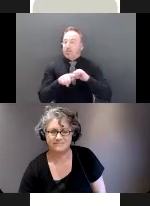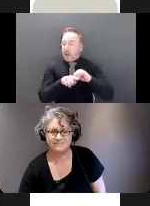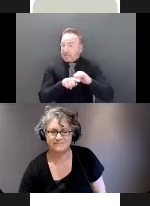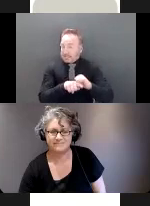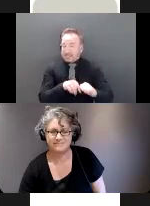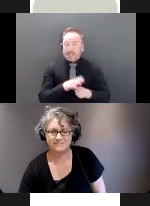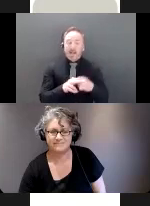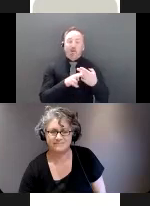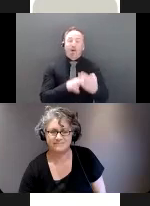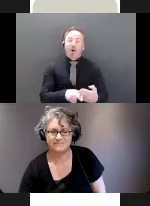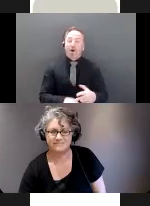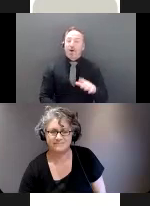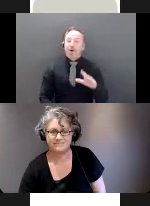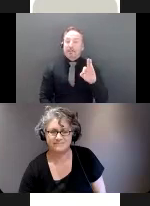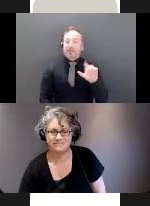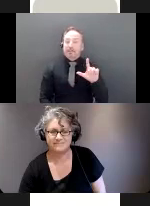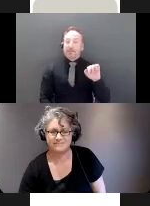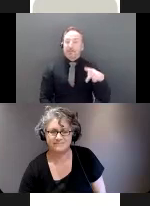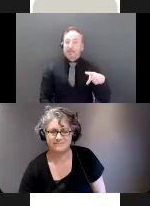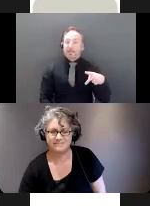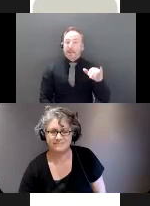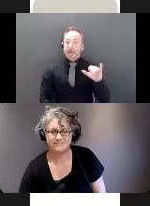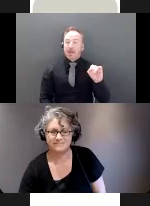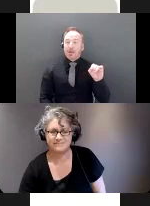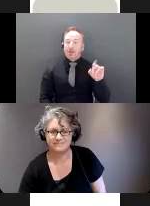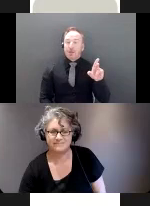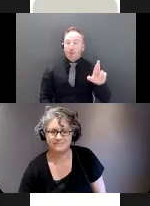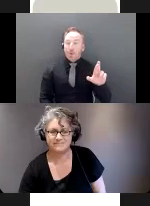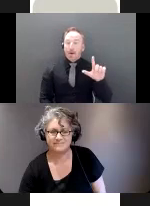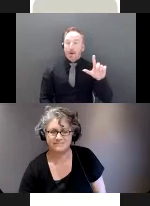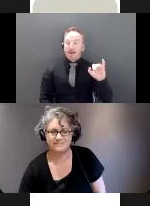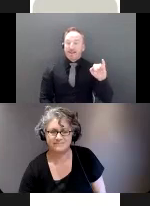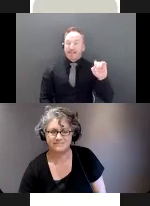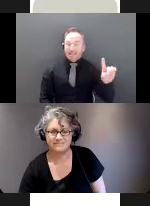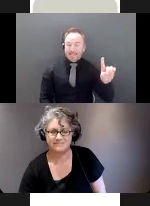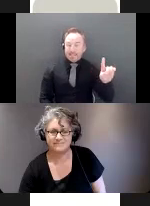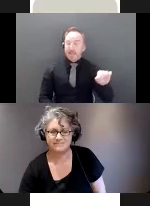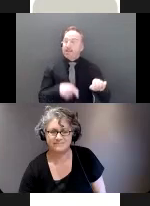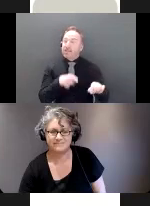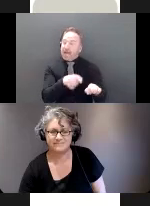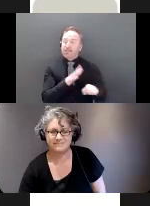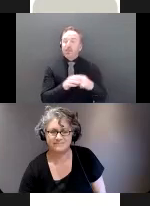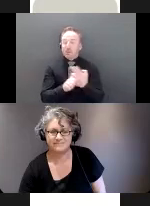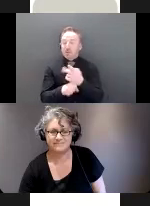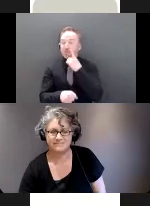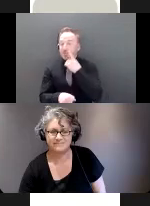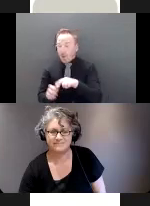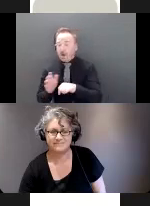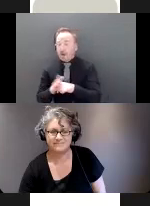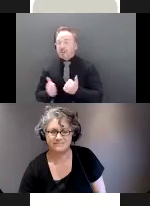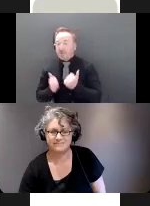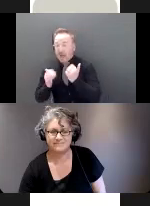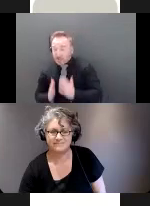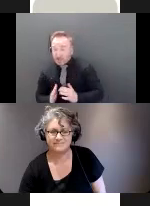for, you know, we've seen that used with service providers as well as survivors of all ages to really help